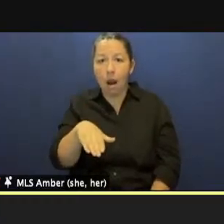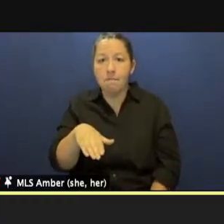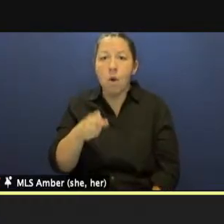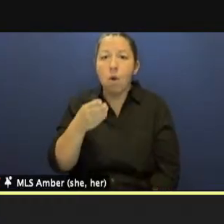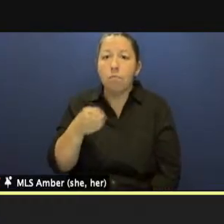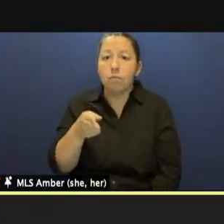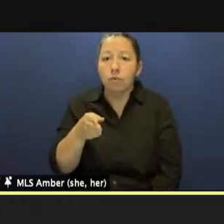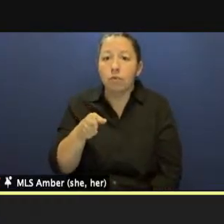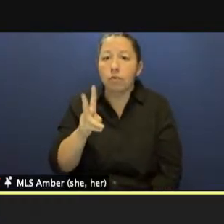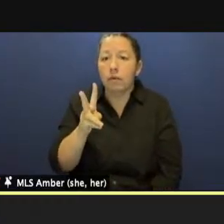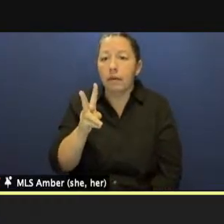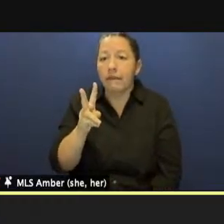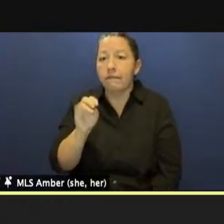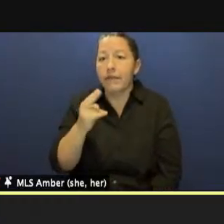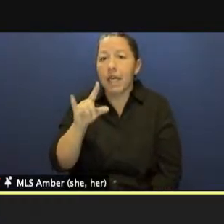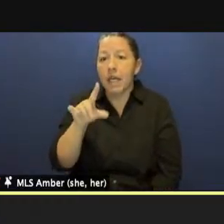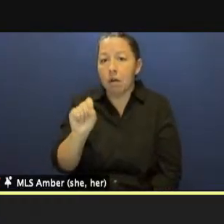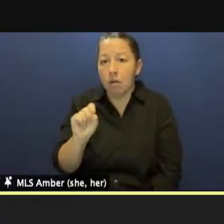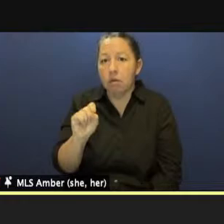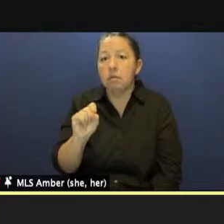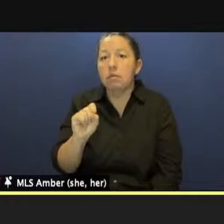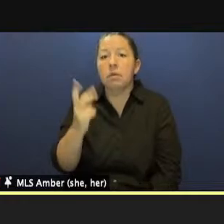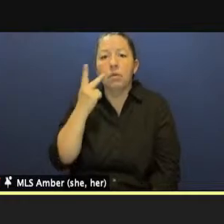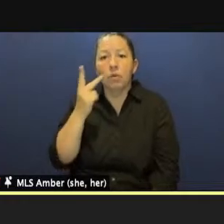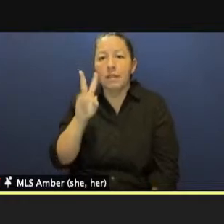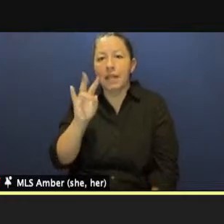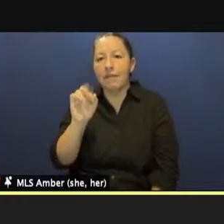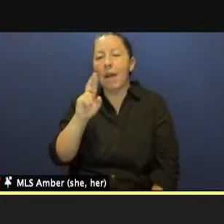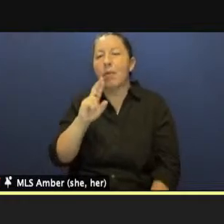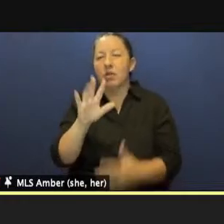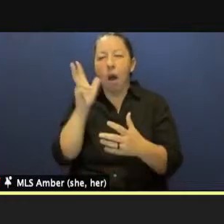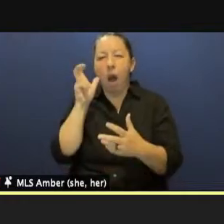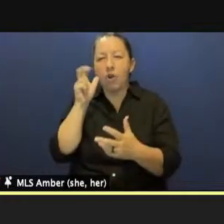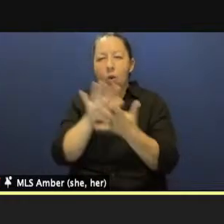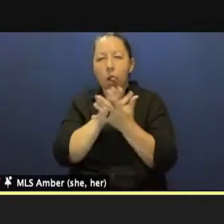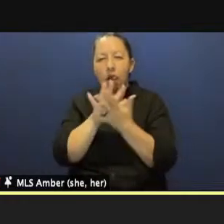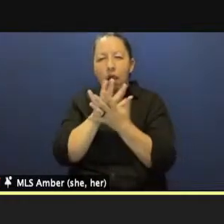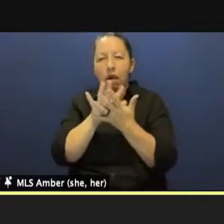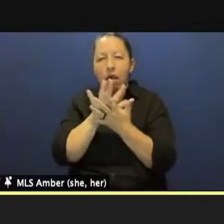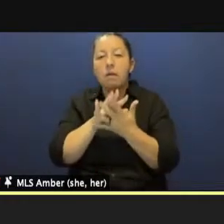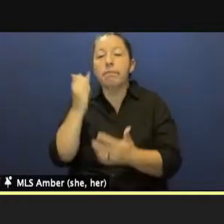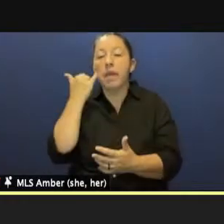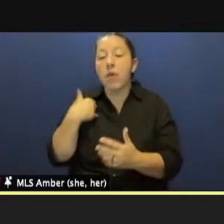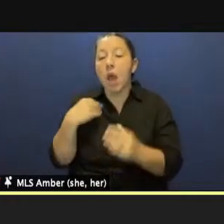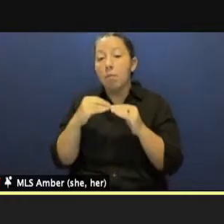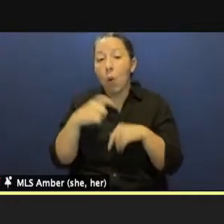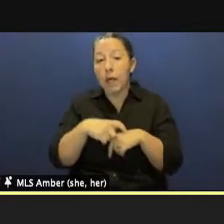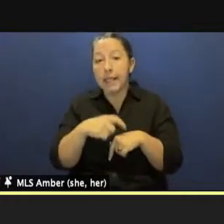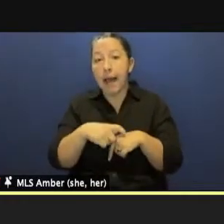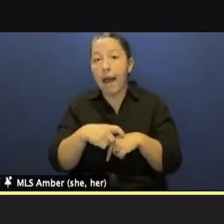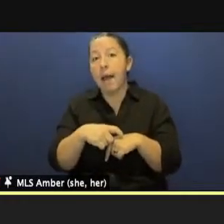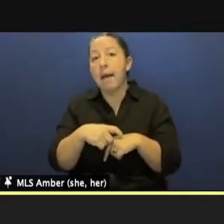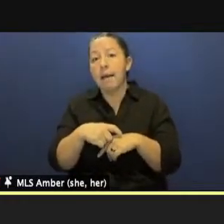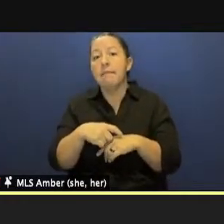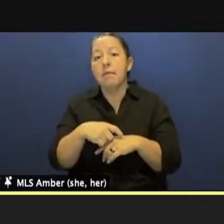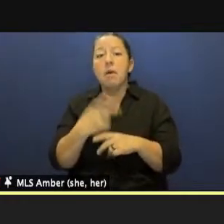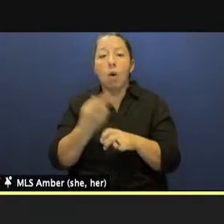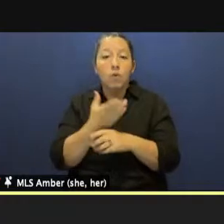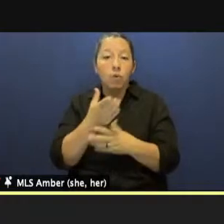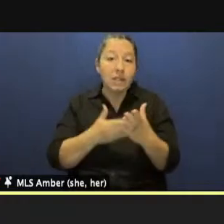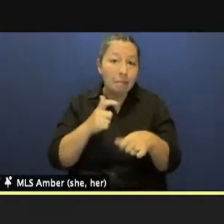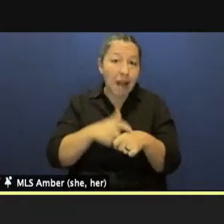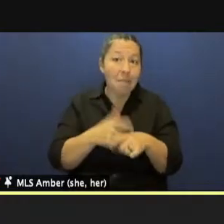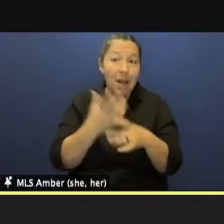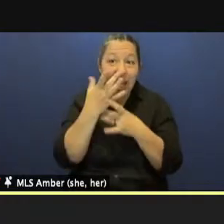Viper compares. If we had more time, I would spend more time on some of the very interesting differences